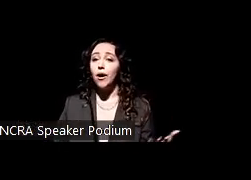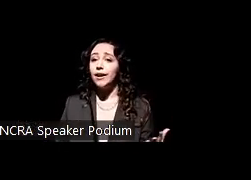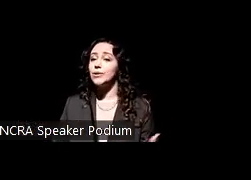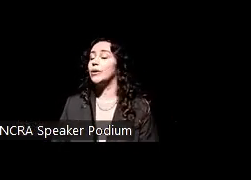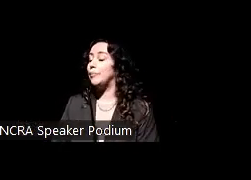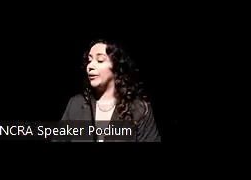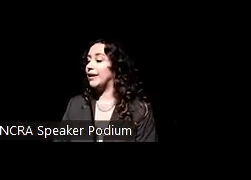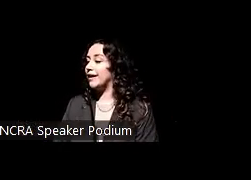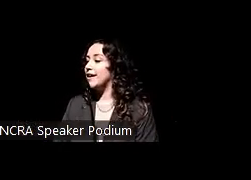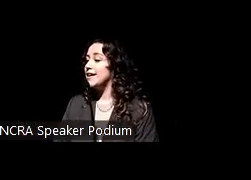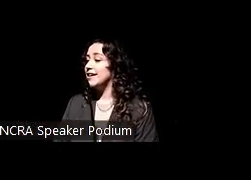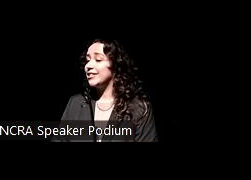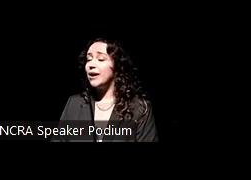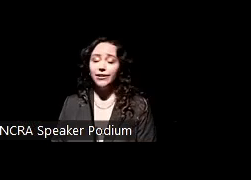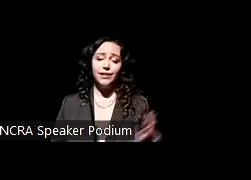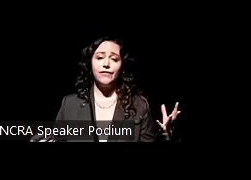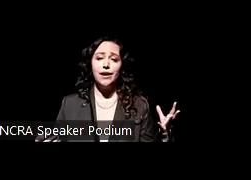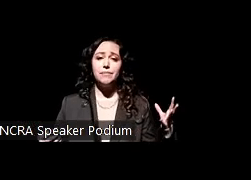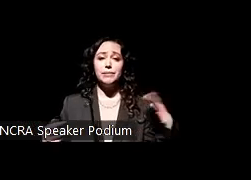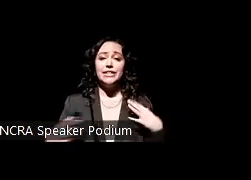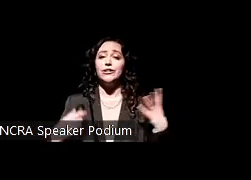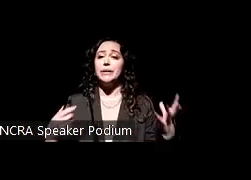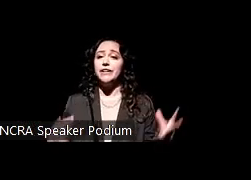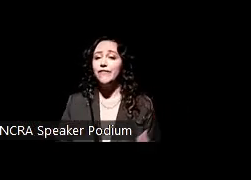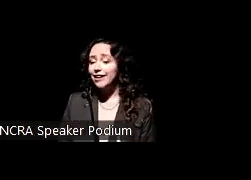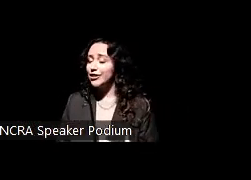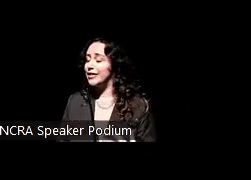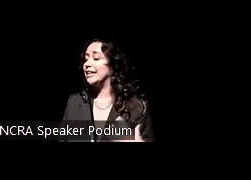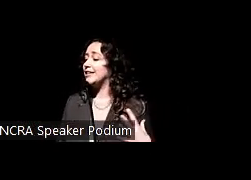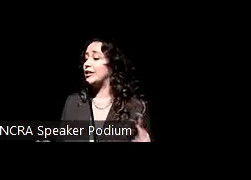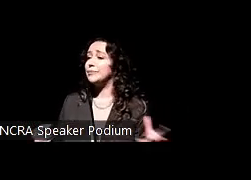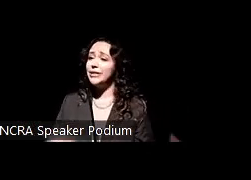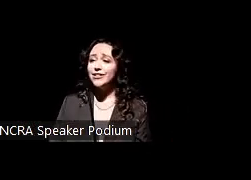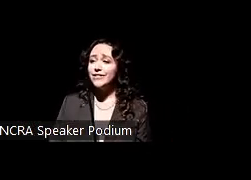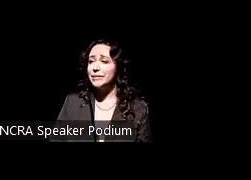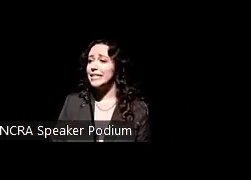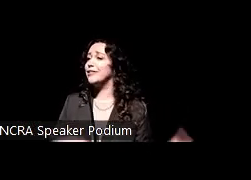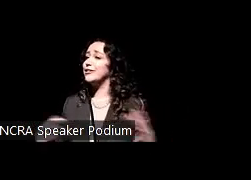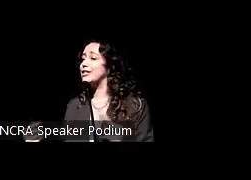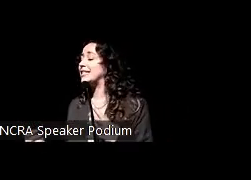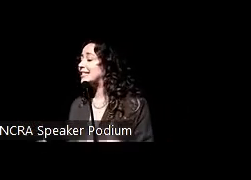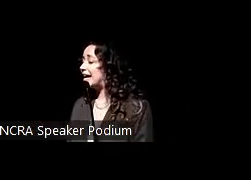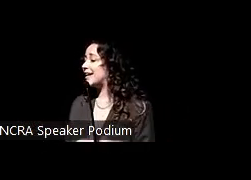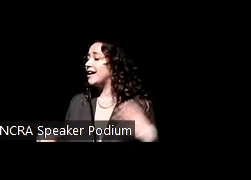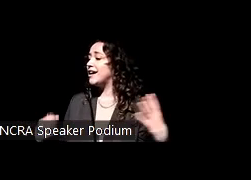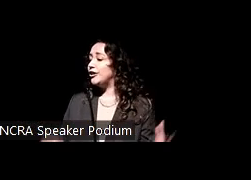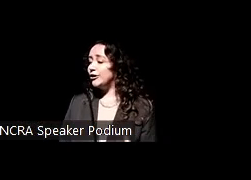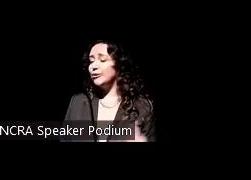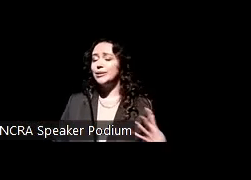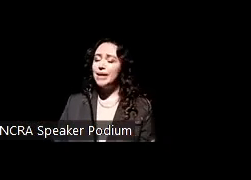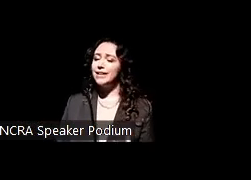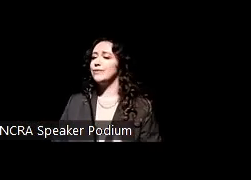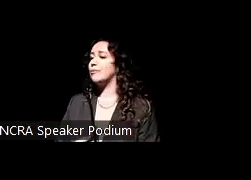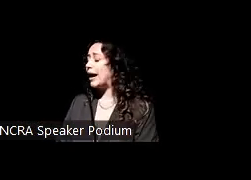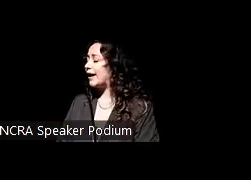of a product or a building. So everything from the materials manufacturing, the transportation of the materials to the site,